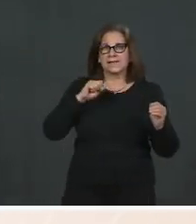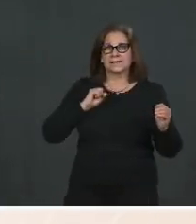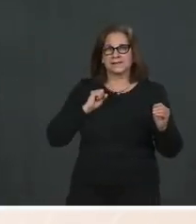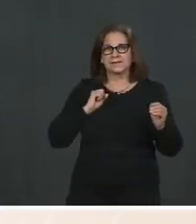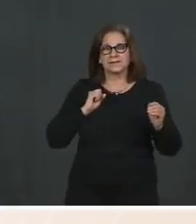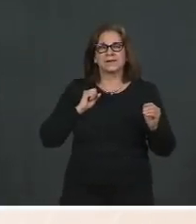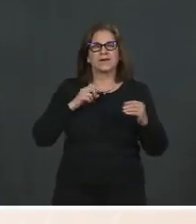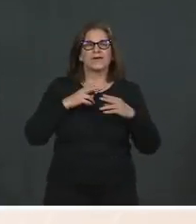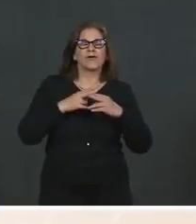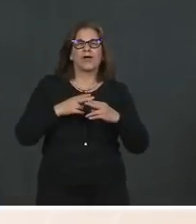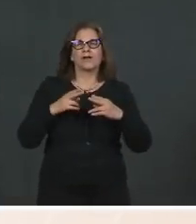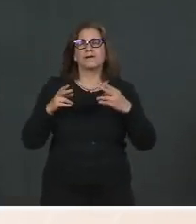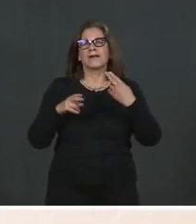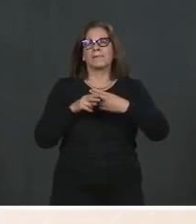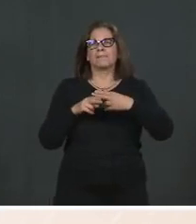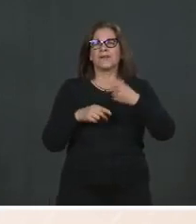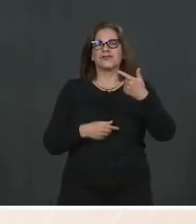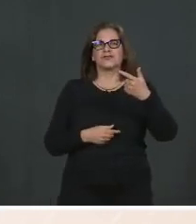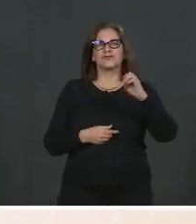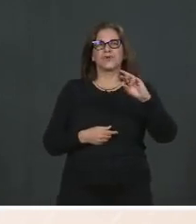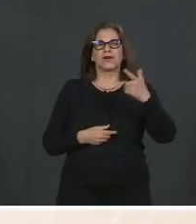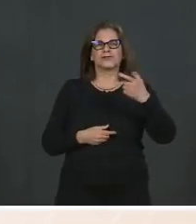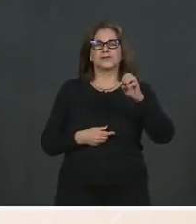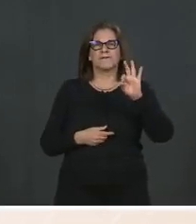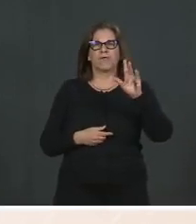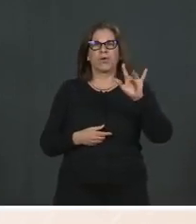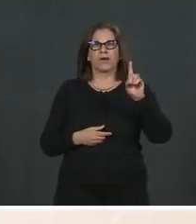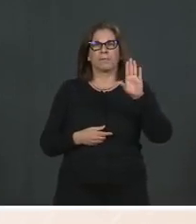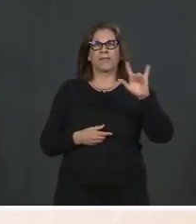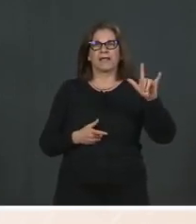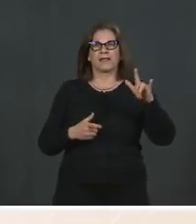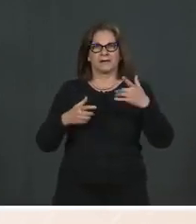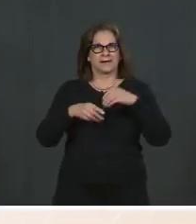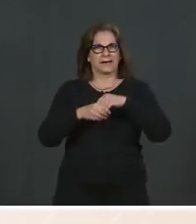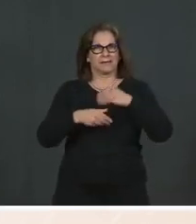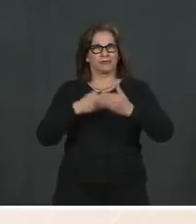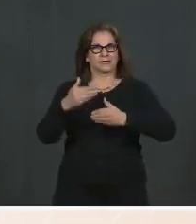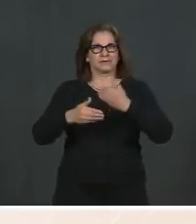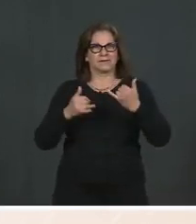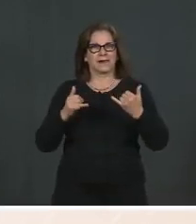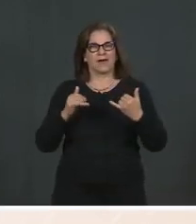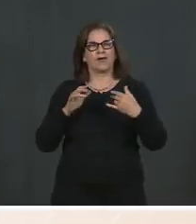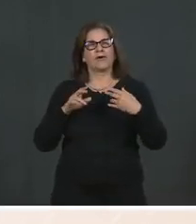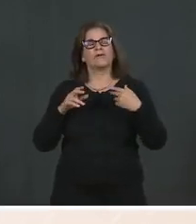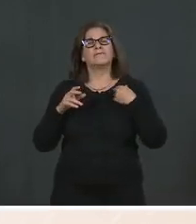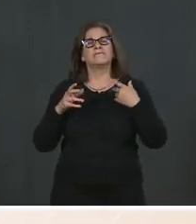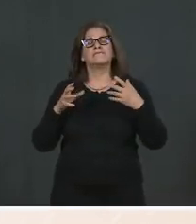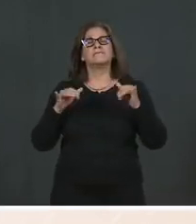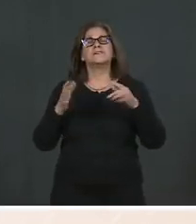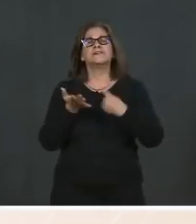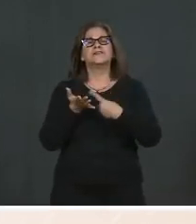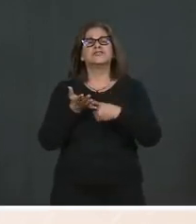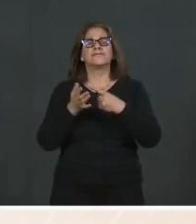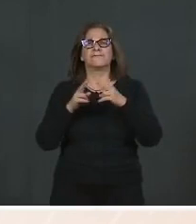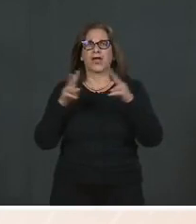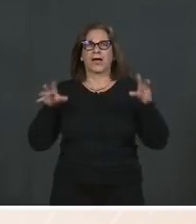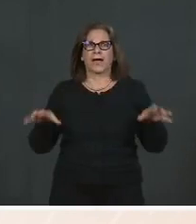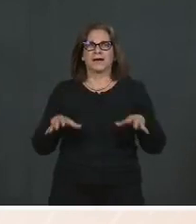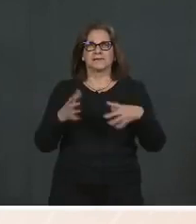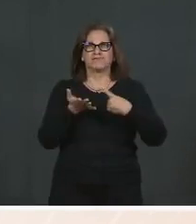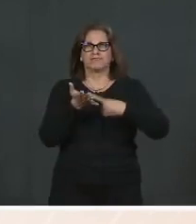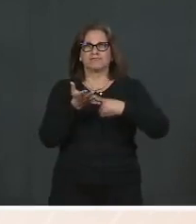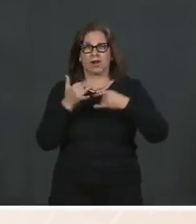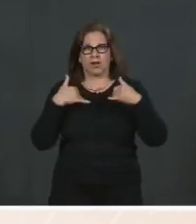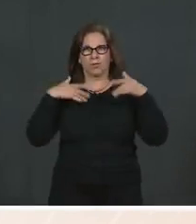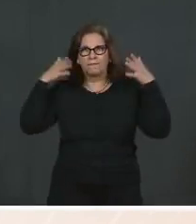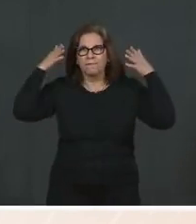making progress, and there's discussions that are active at this point in time. That's really where our focus is going to be at this moment. We